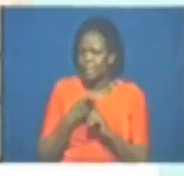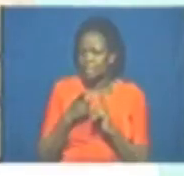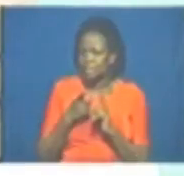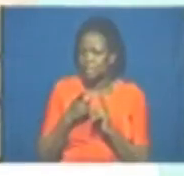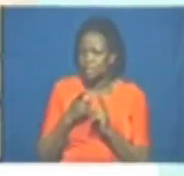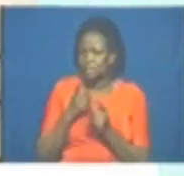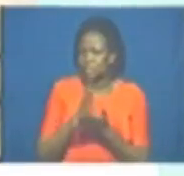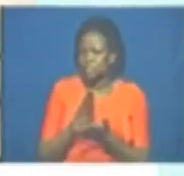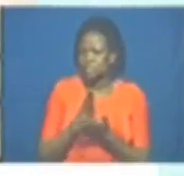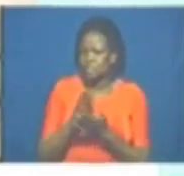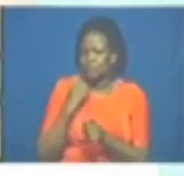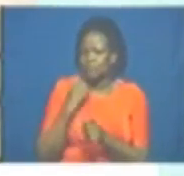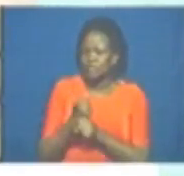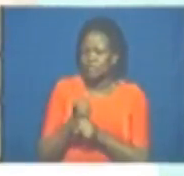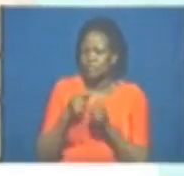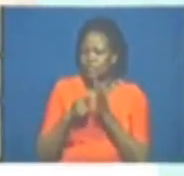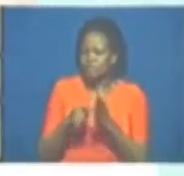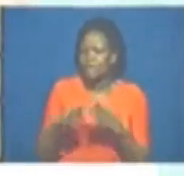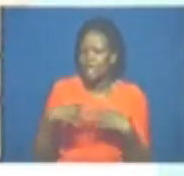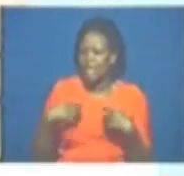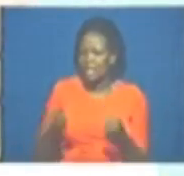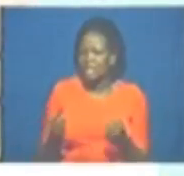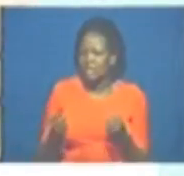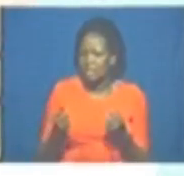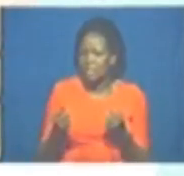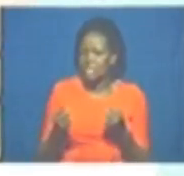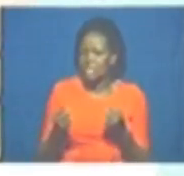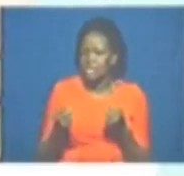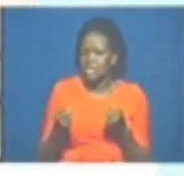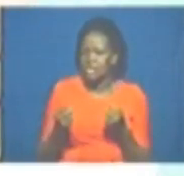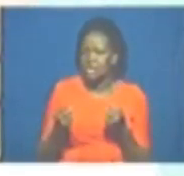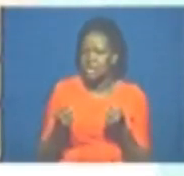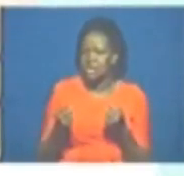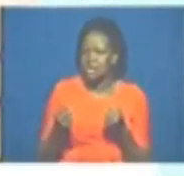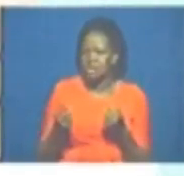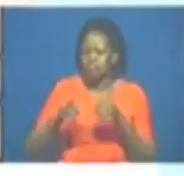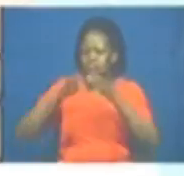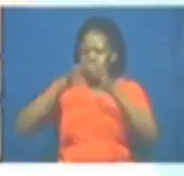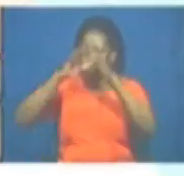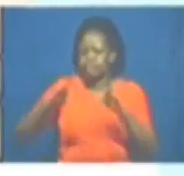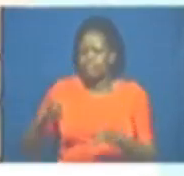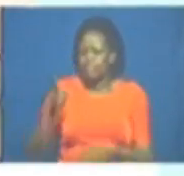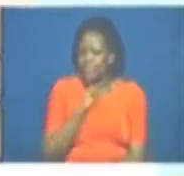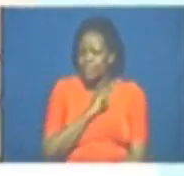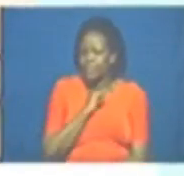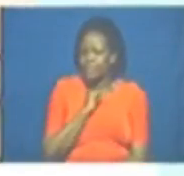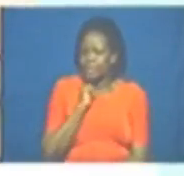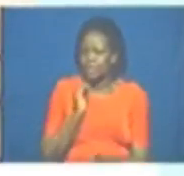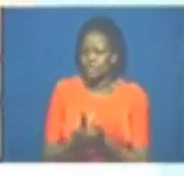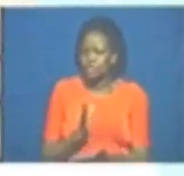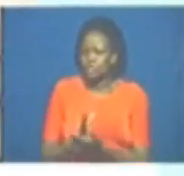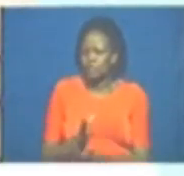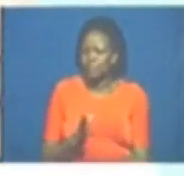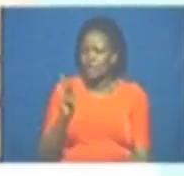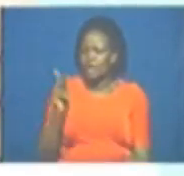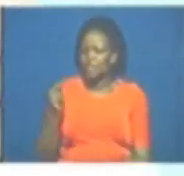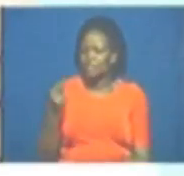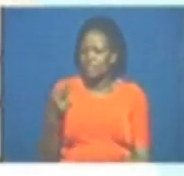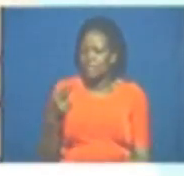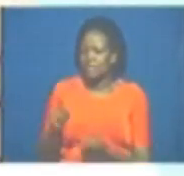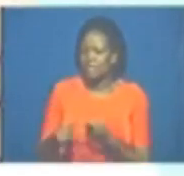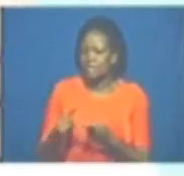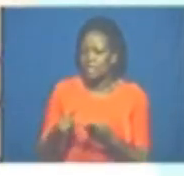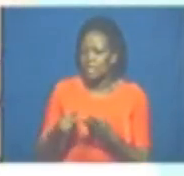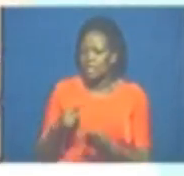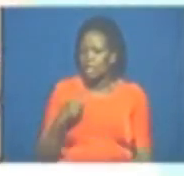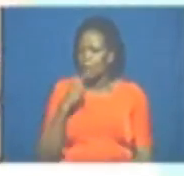like a function like health. Health is almost fully devolved. Apart from Kenyatta National Hospital, Moi Referral, and